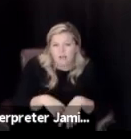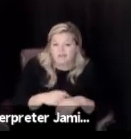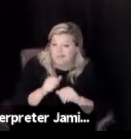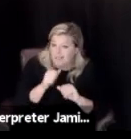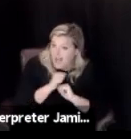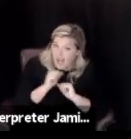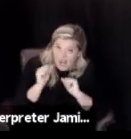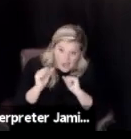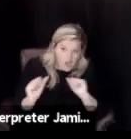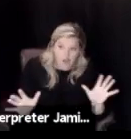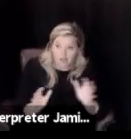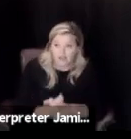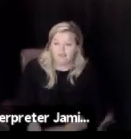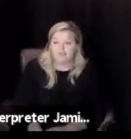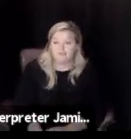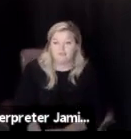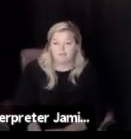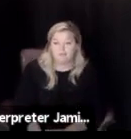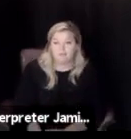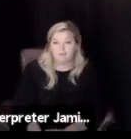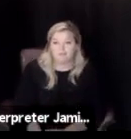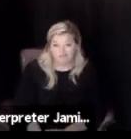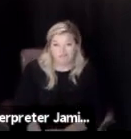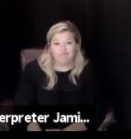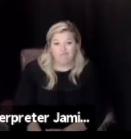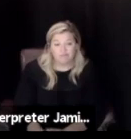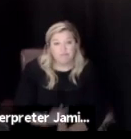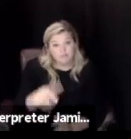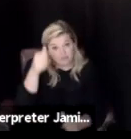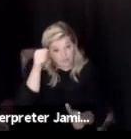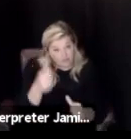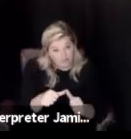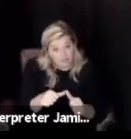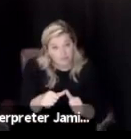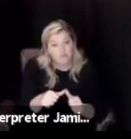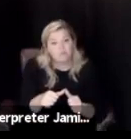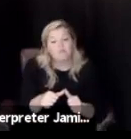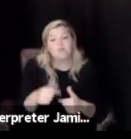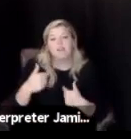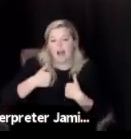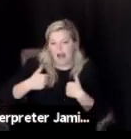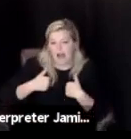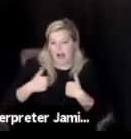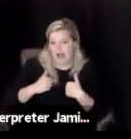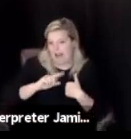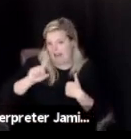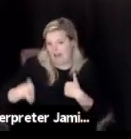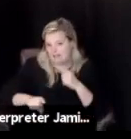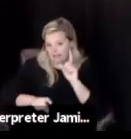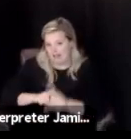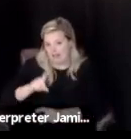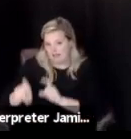Talk about really anything, right? Remember, I asked the questions. So this is what you need to